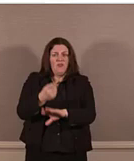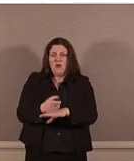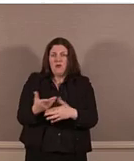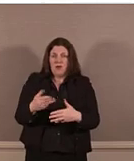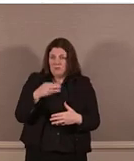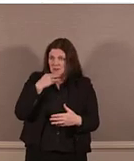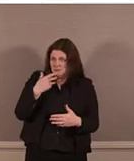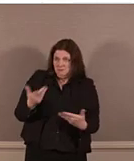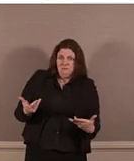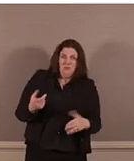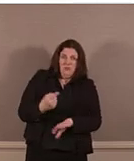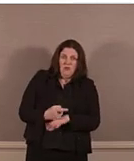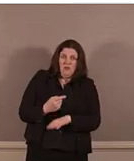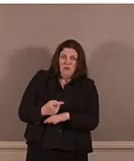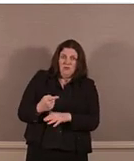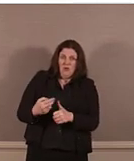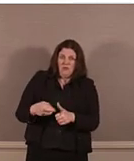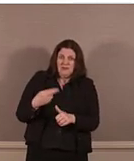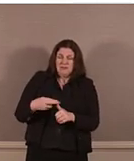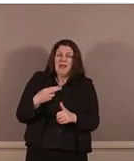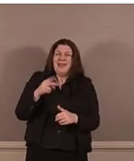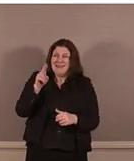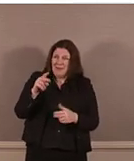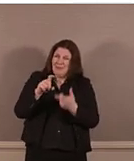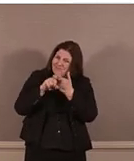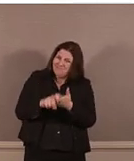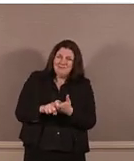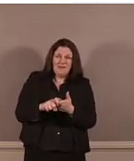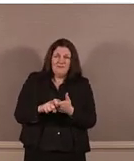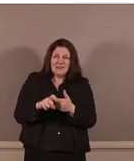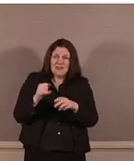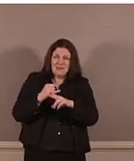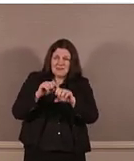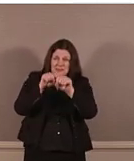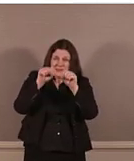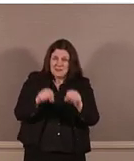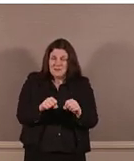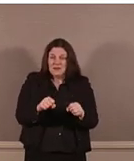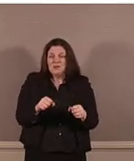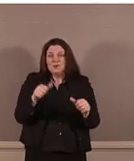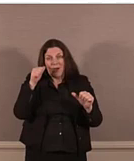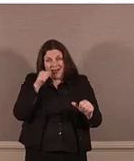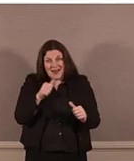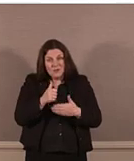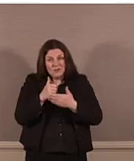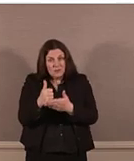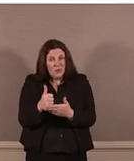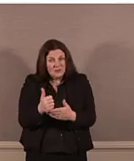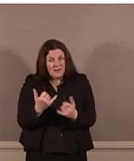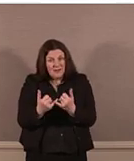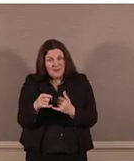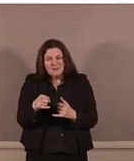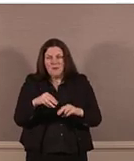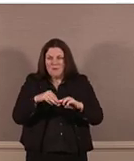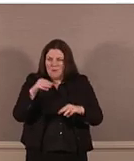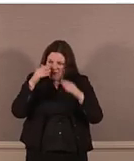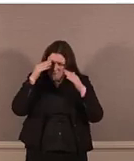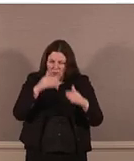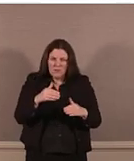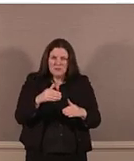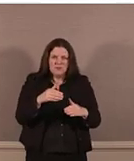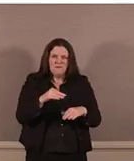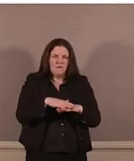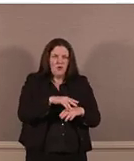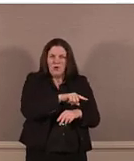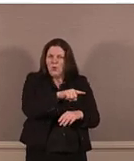that already available, and can that be embedded in the system to allow, I suppose, supports to be more focused for